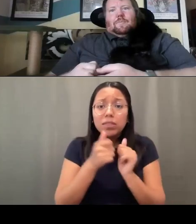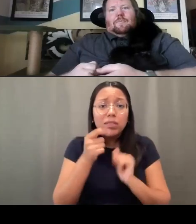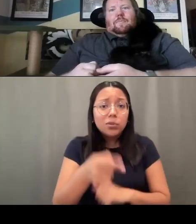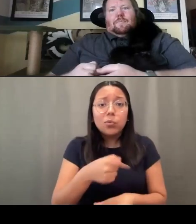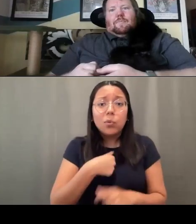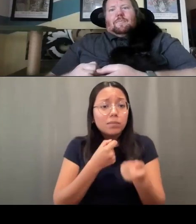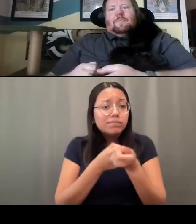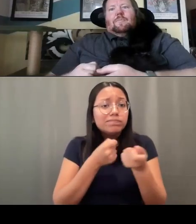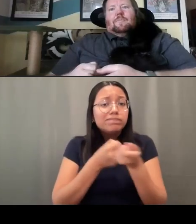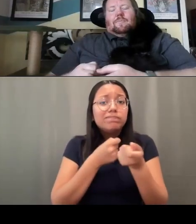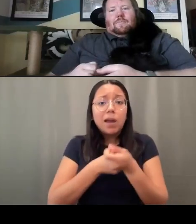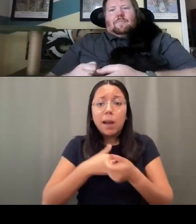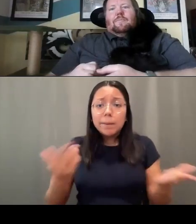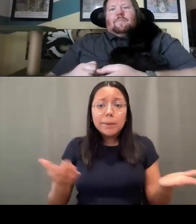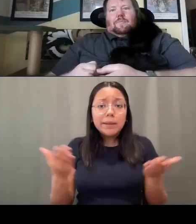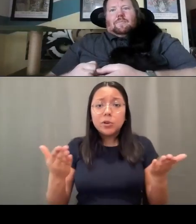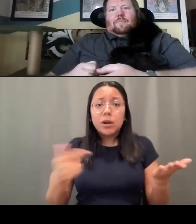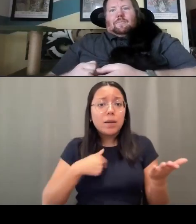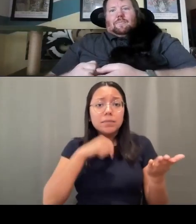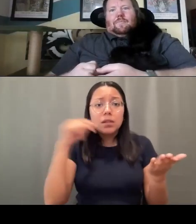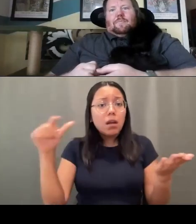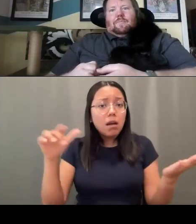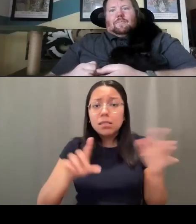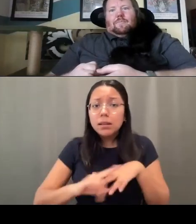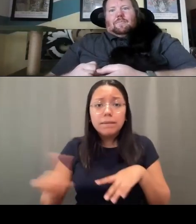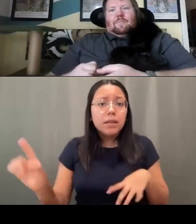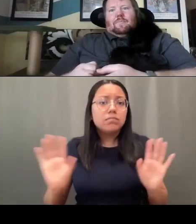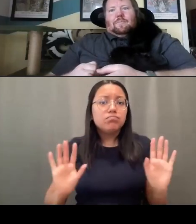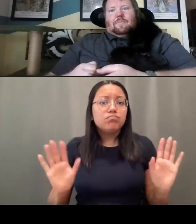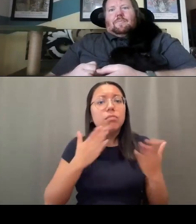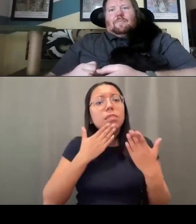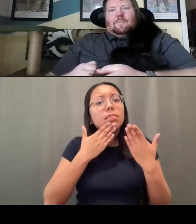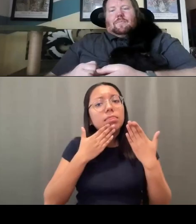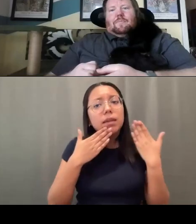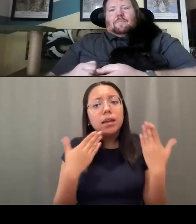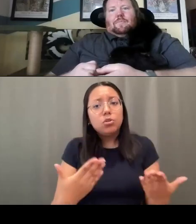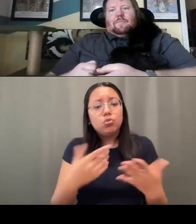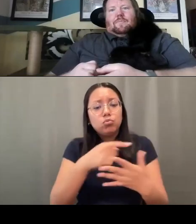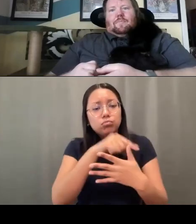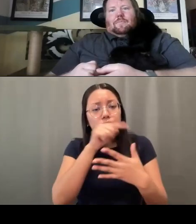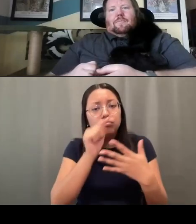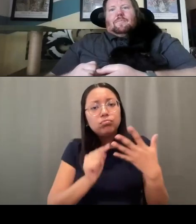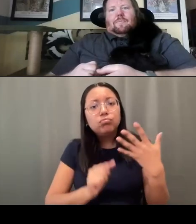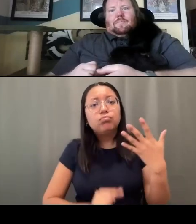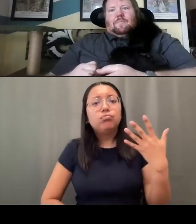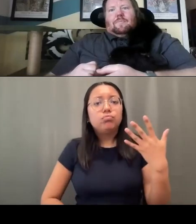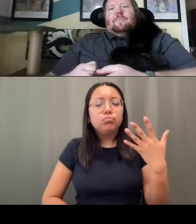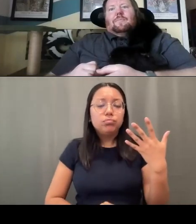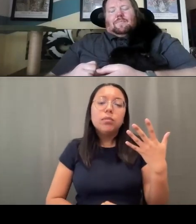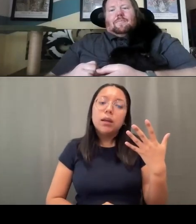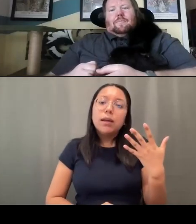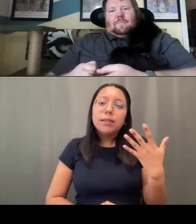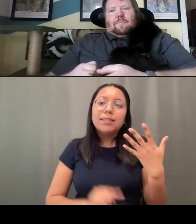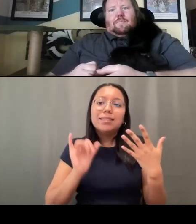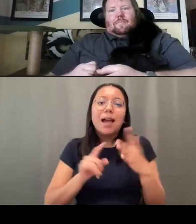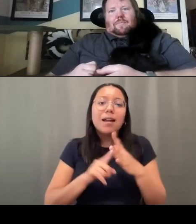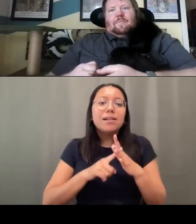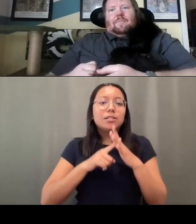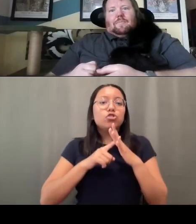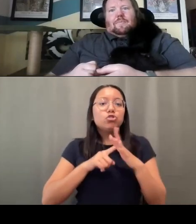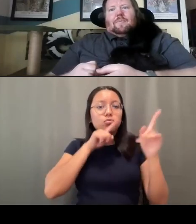anywhere. Thank you." All of those things that get paired with it, that initial response is going to fade a little bit, and people are going to